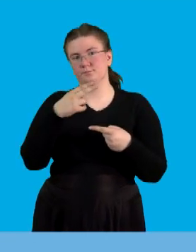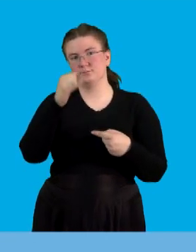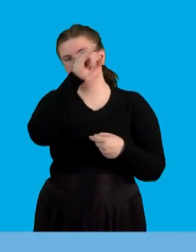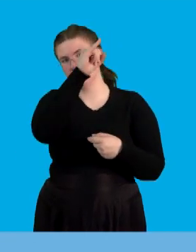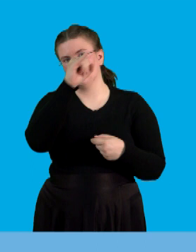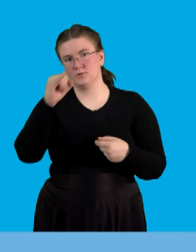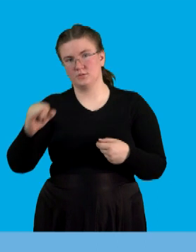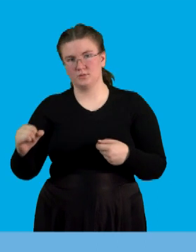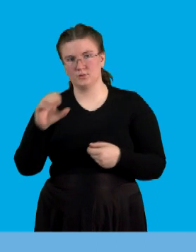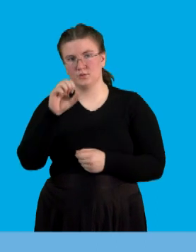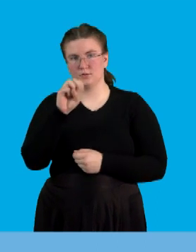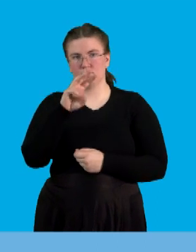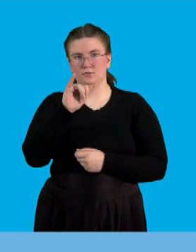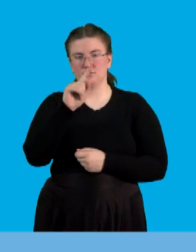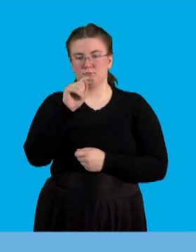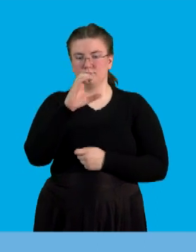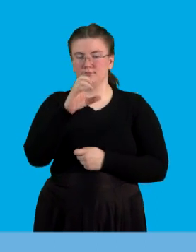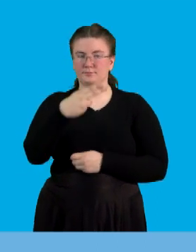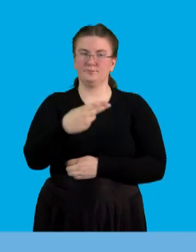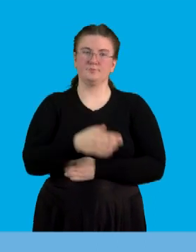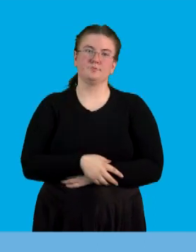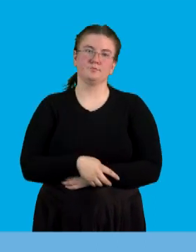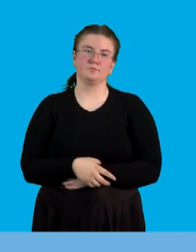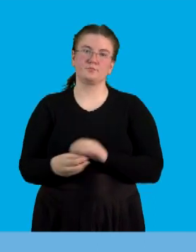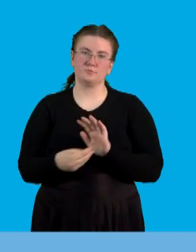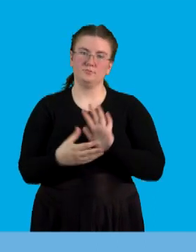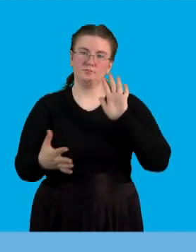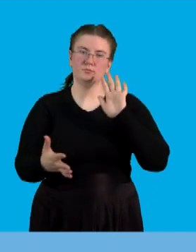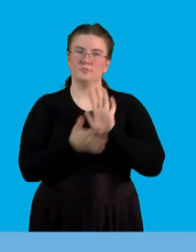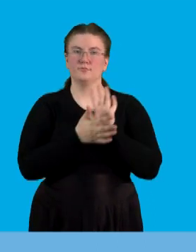that. So we can write here switch.